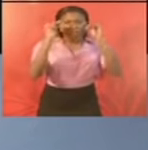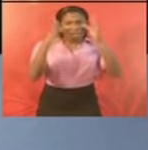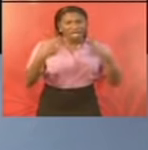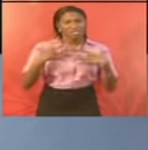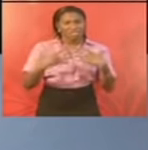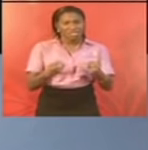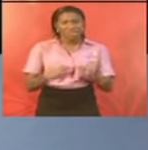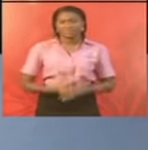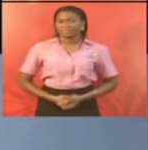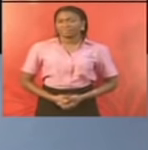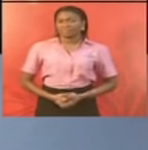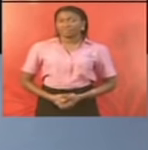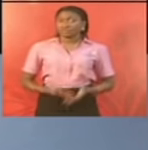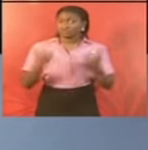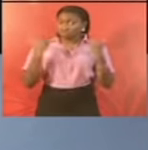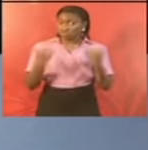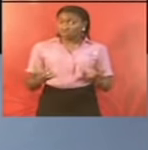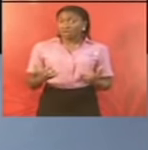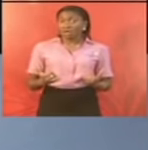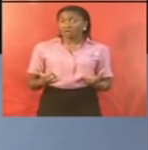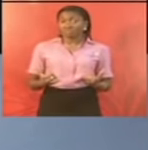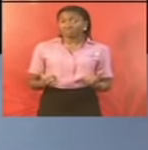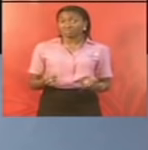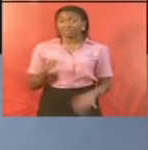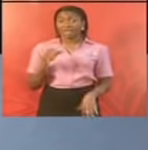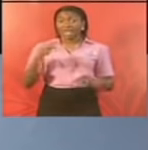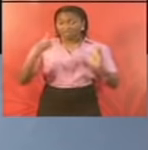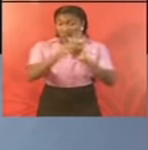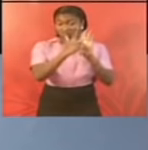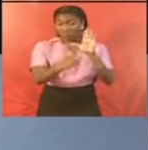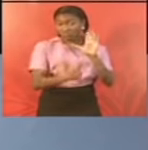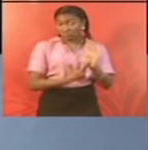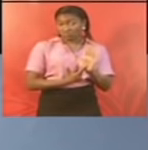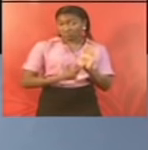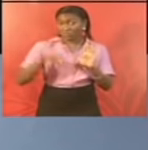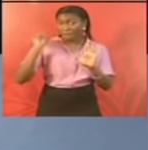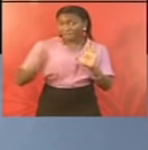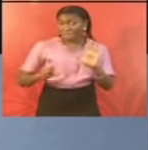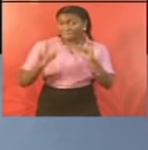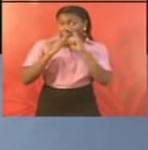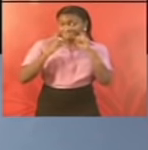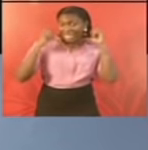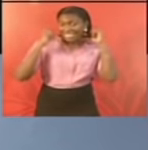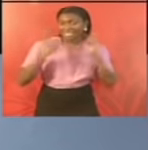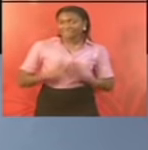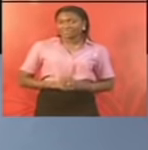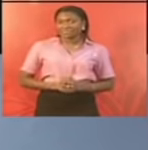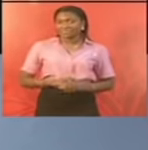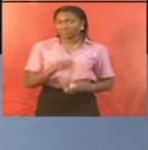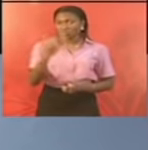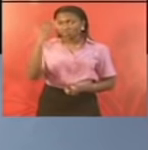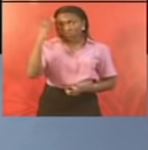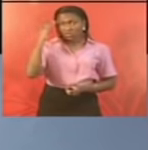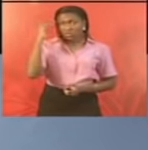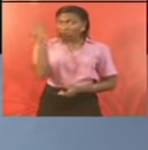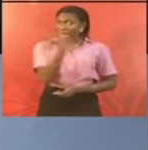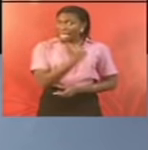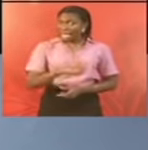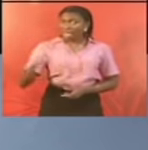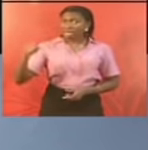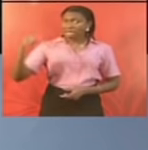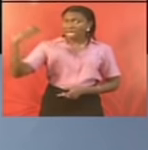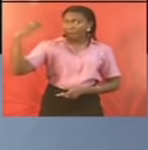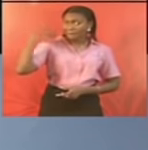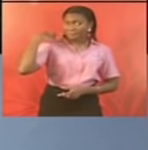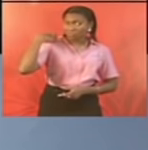legal repercussions as it relates to non or improper mask wearing. Are you aware of any employers handling COVID-19